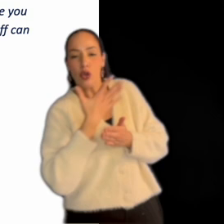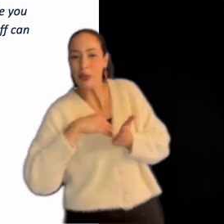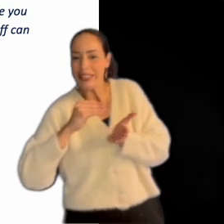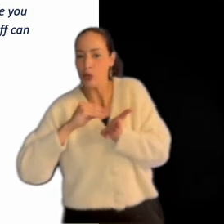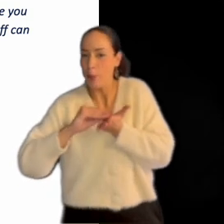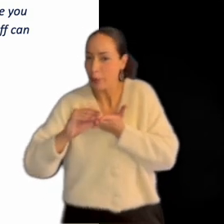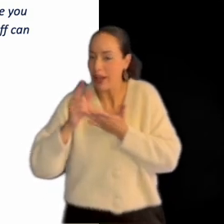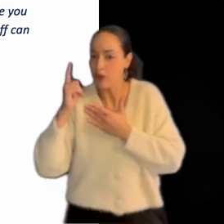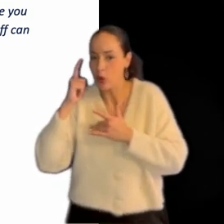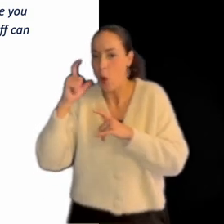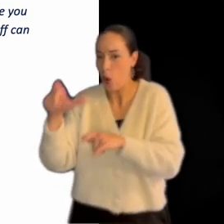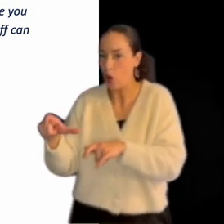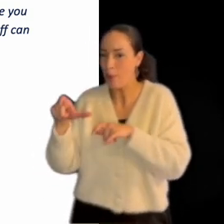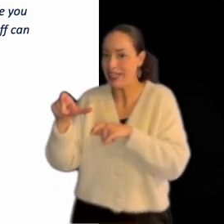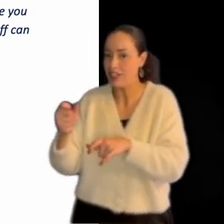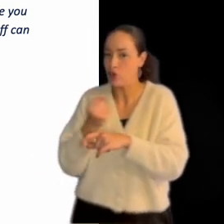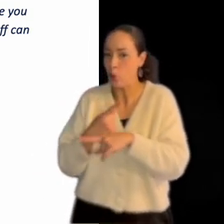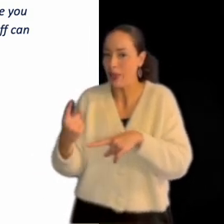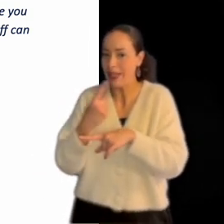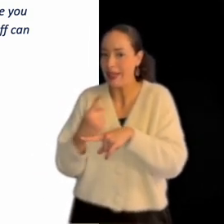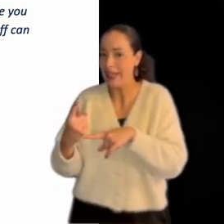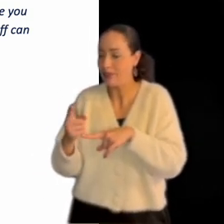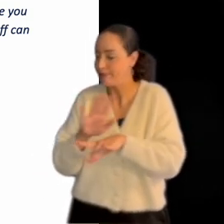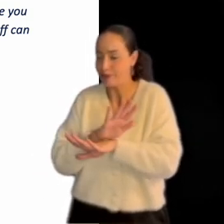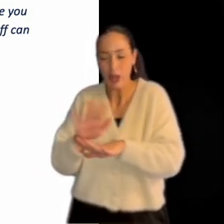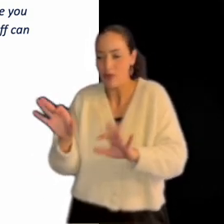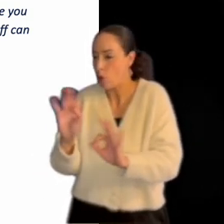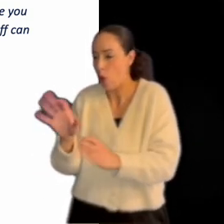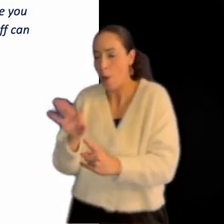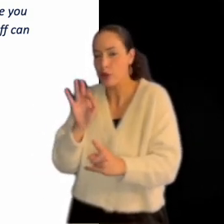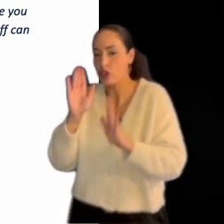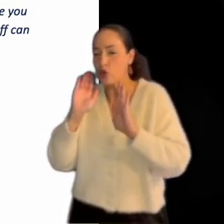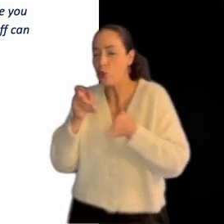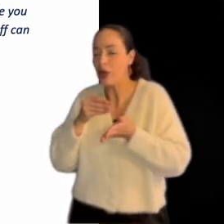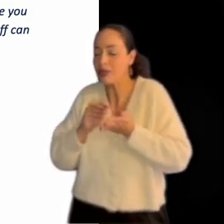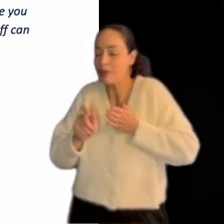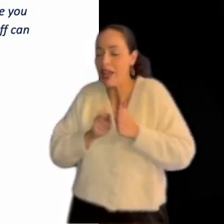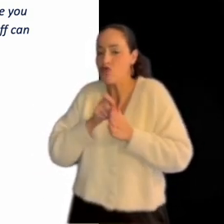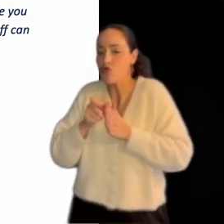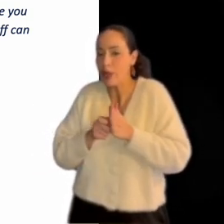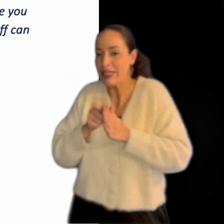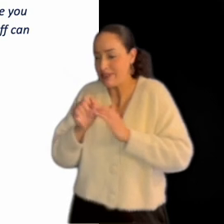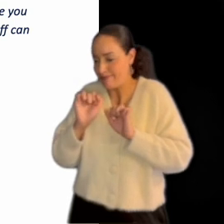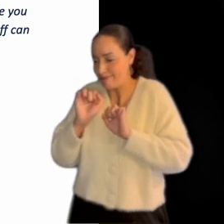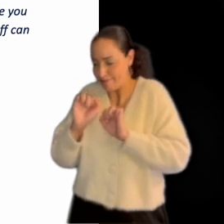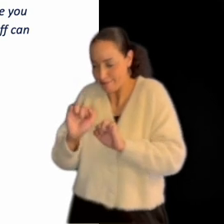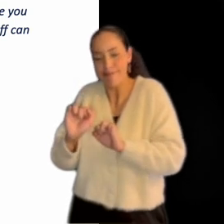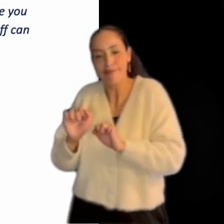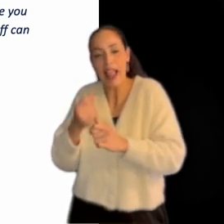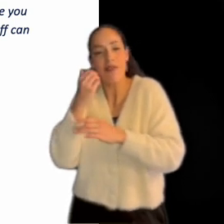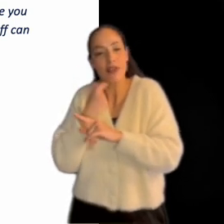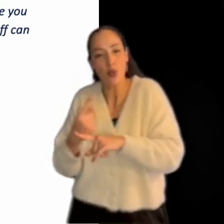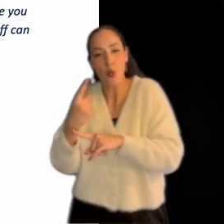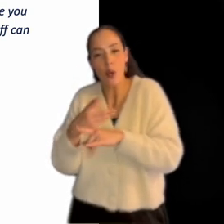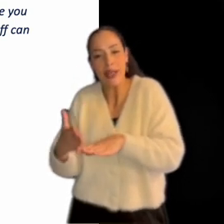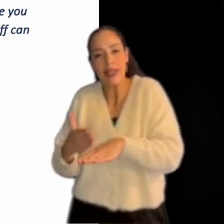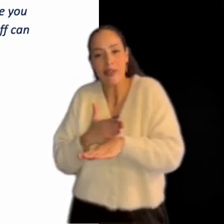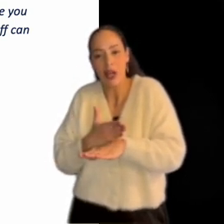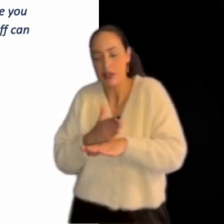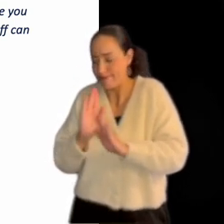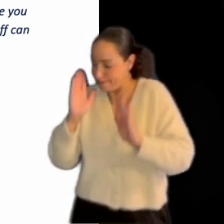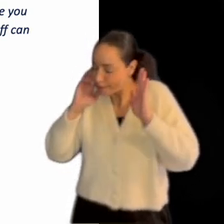this agreement is not optional, and you must pay your rent weekly in advance. I therefore insist that you either clear these arrears